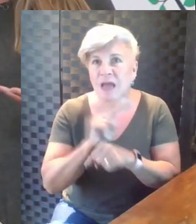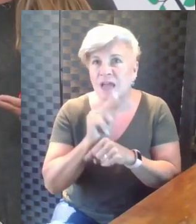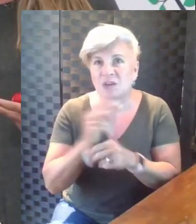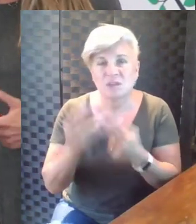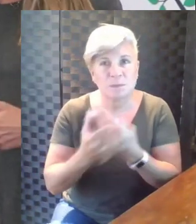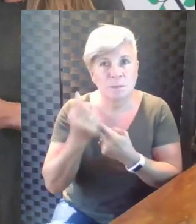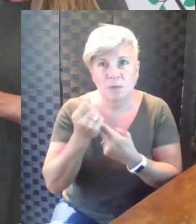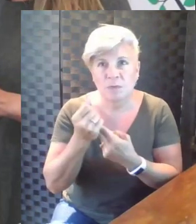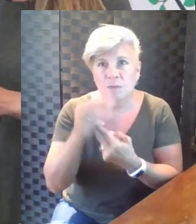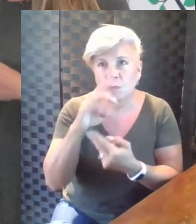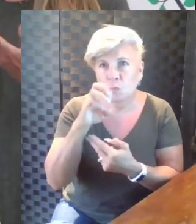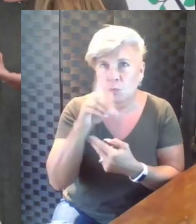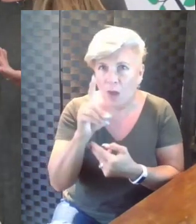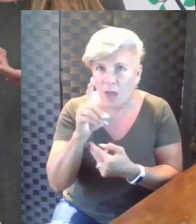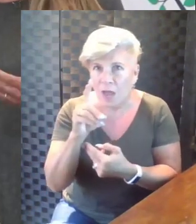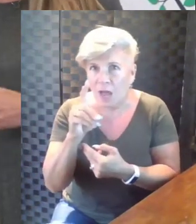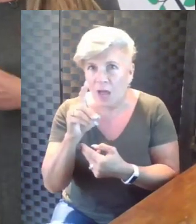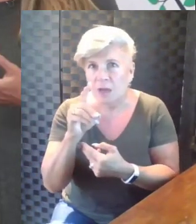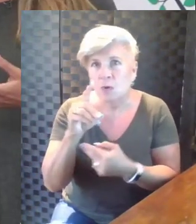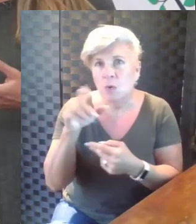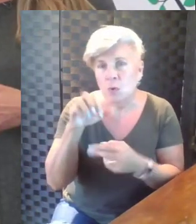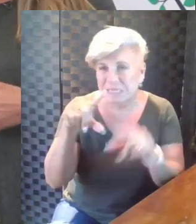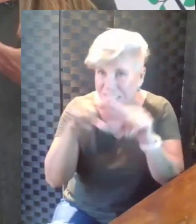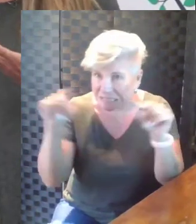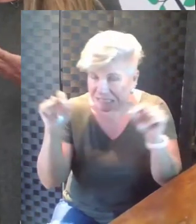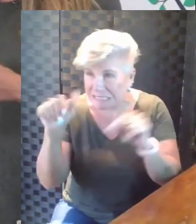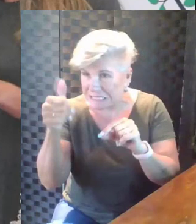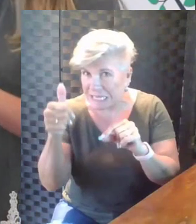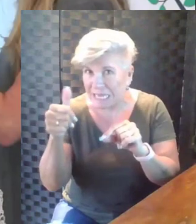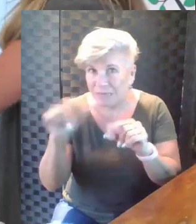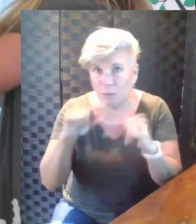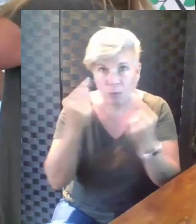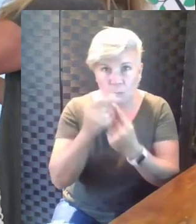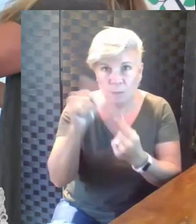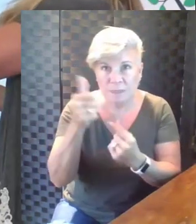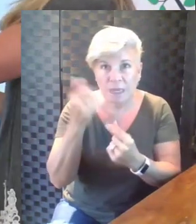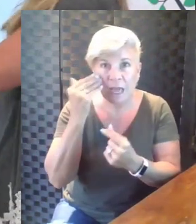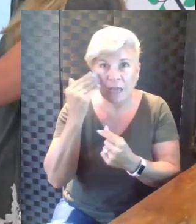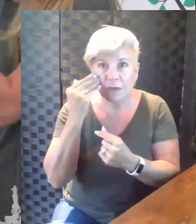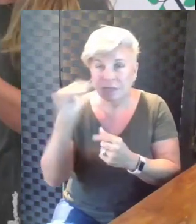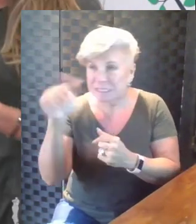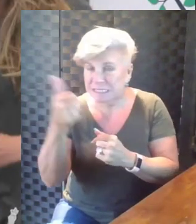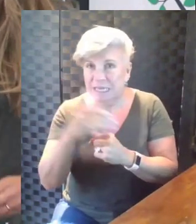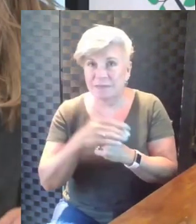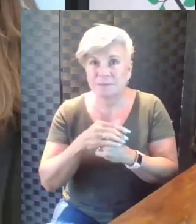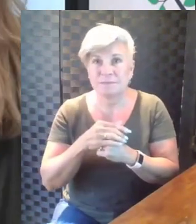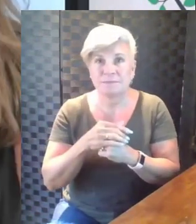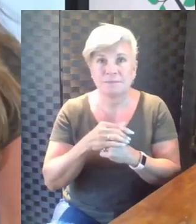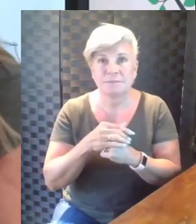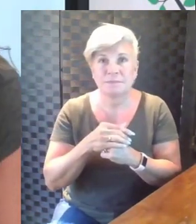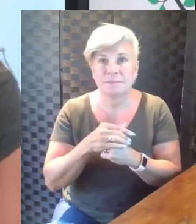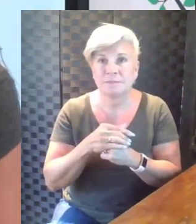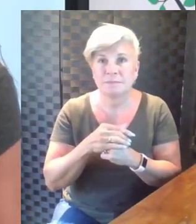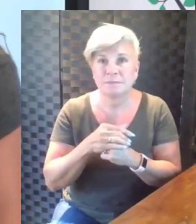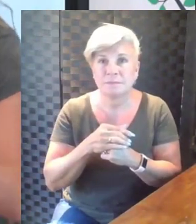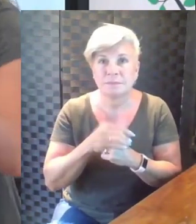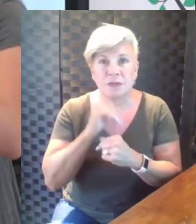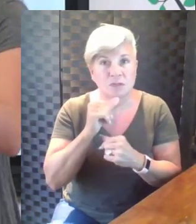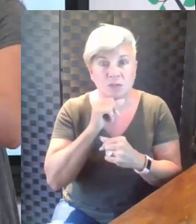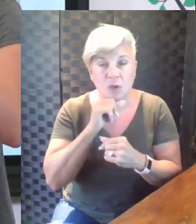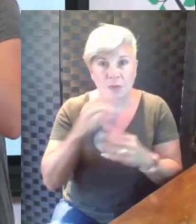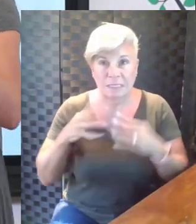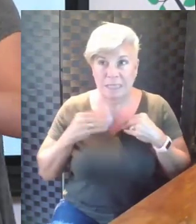terms interchangeably, so when I say a rod or a stick of 10 or a group of 10, you're going to know that this is 10. Now, don't take my word for